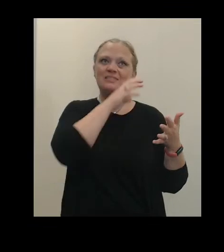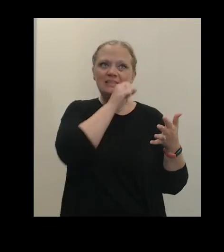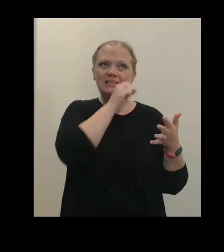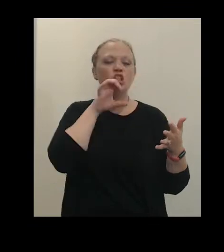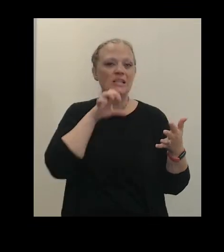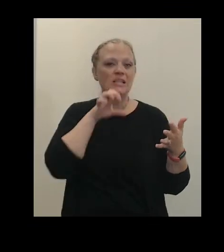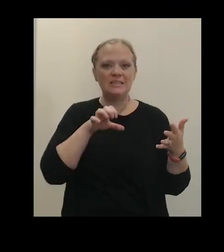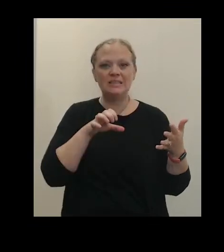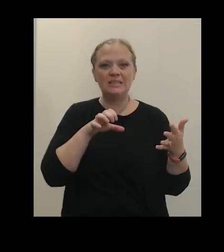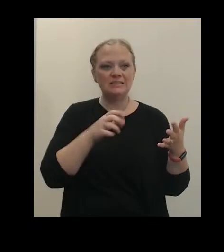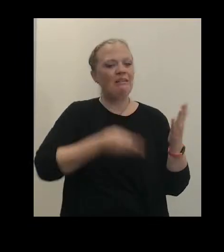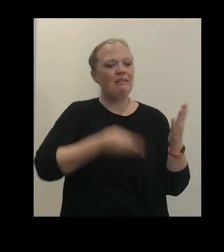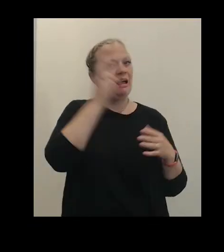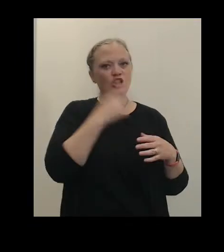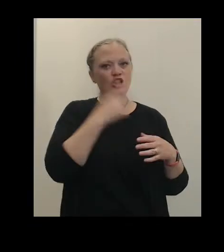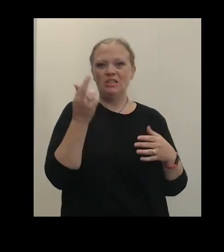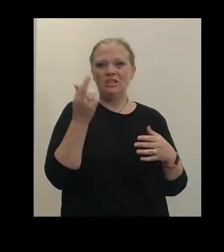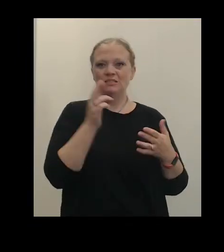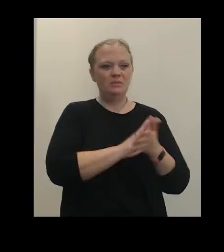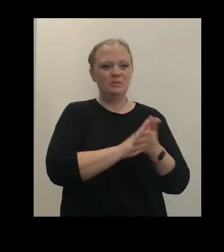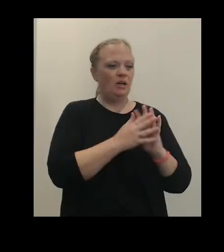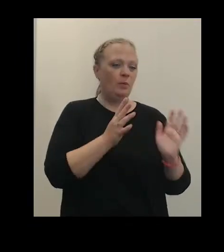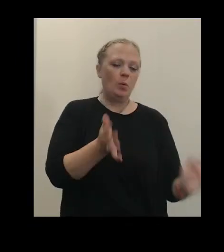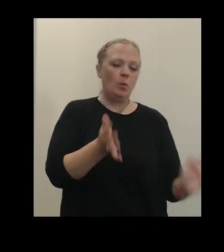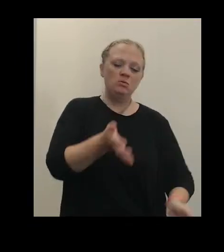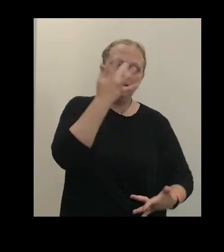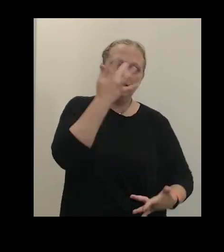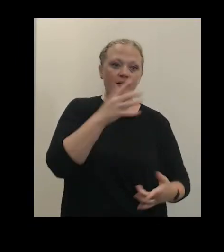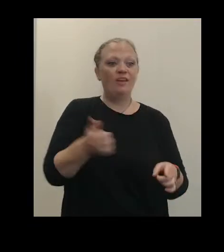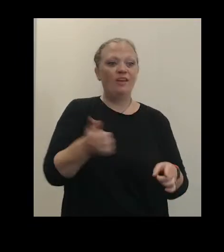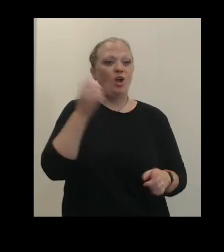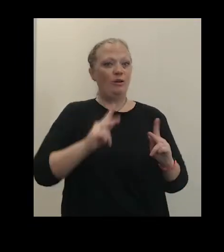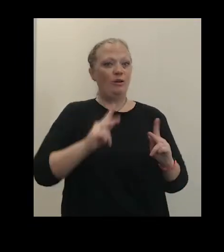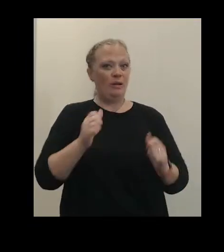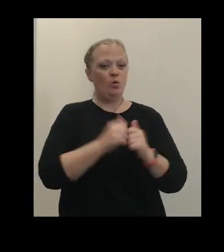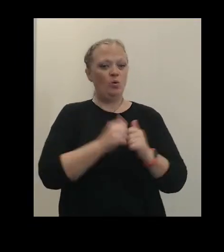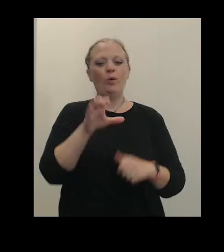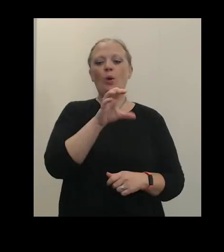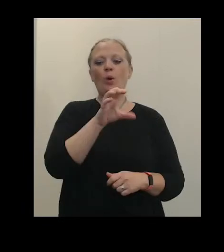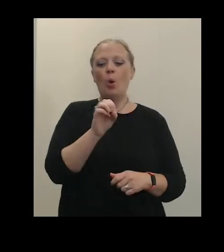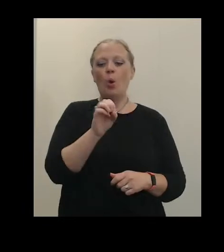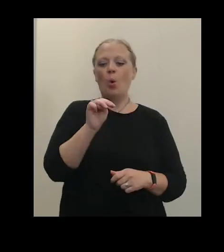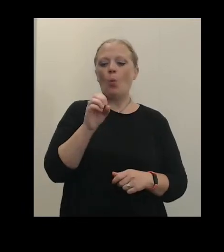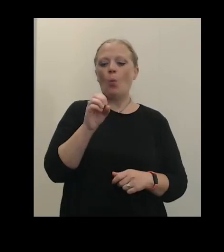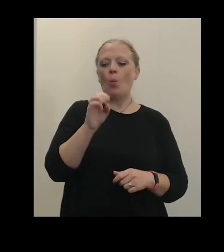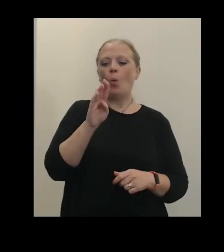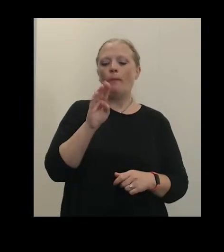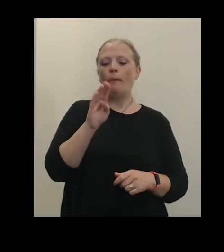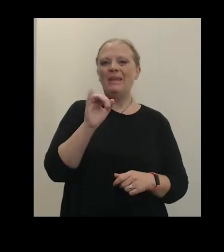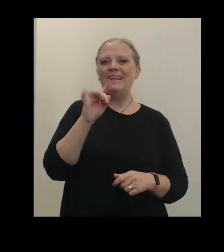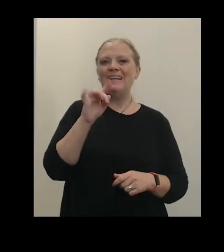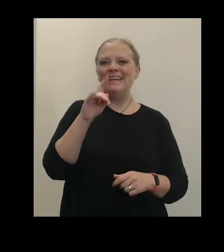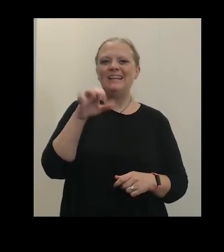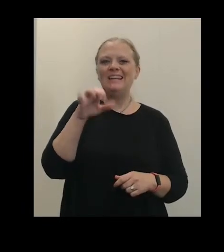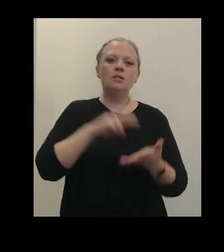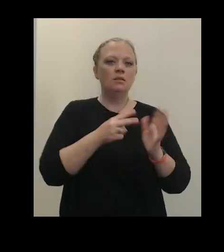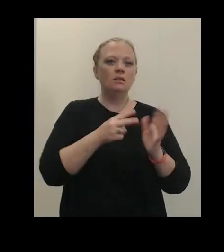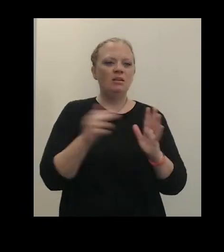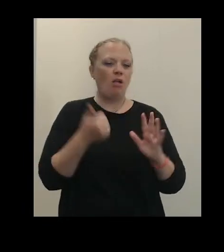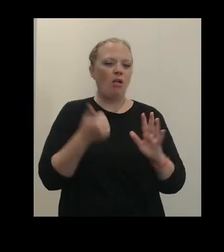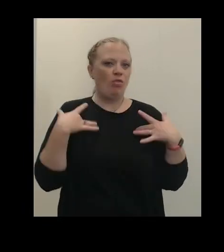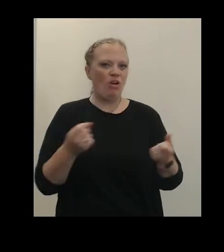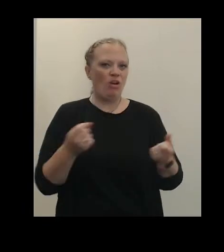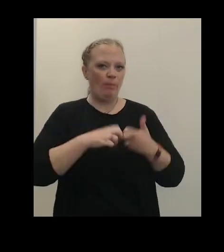becoming very ill from COVID-19, and then people with comorbidities. So it's really important to make sure that